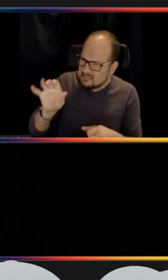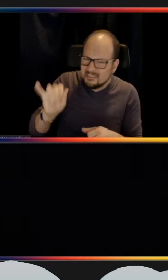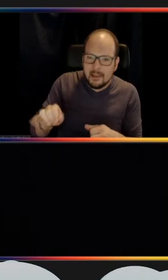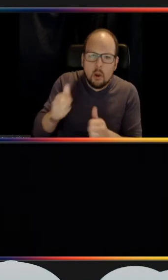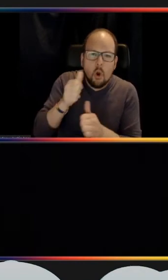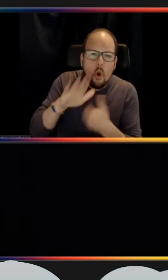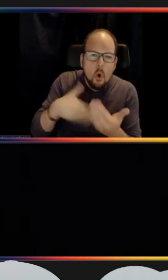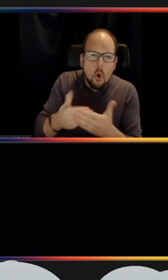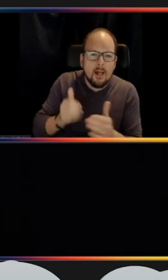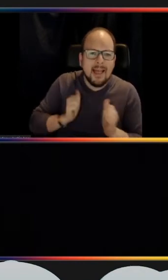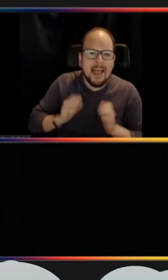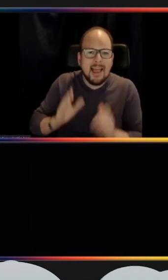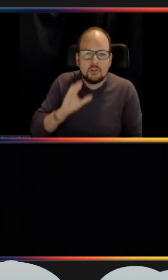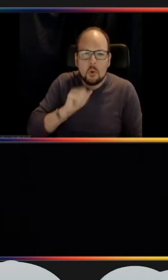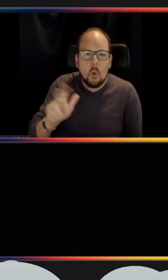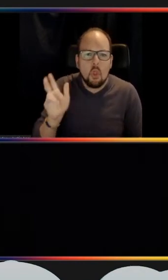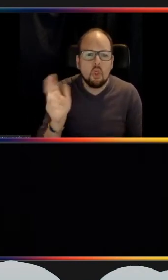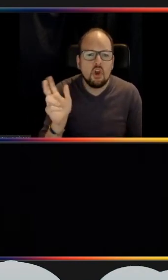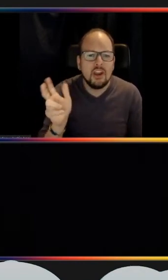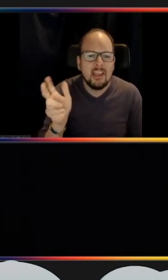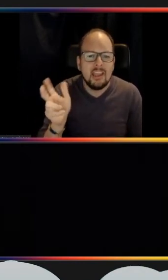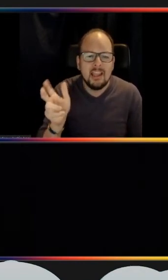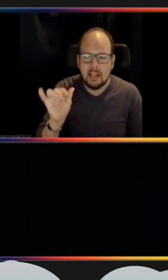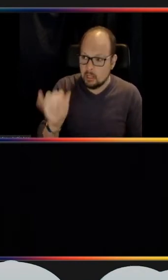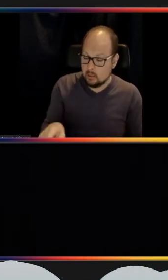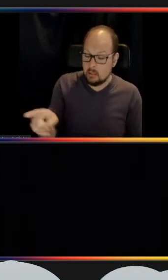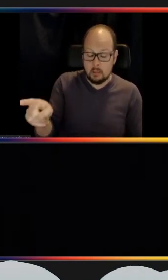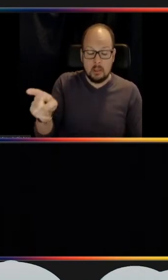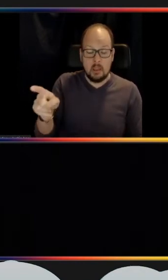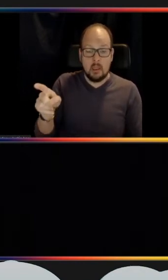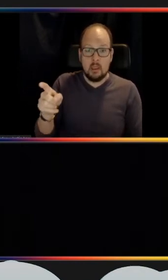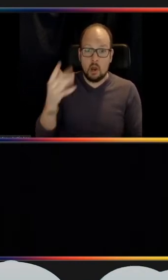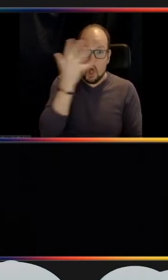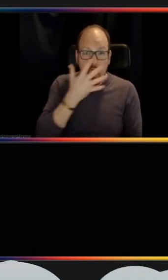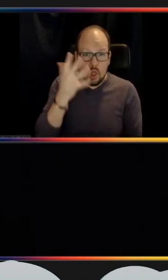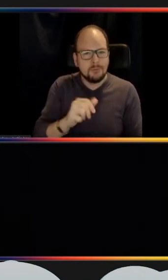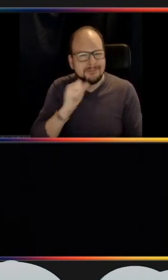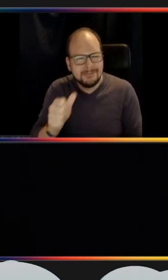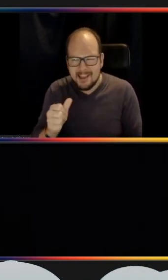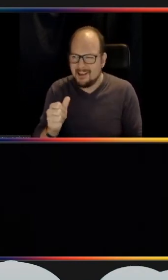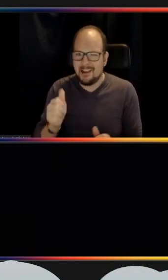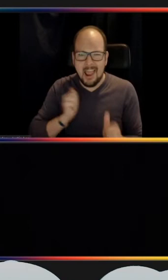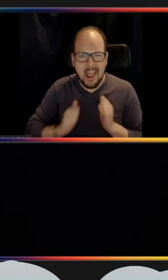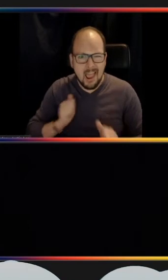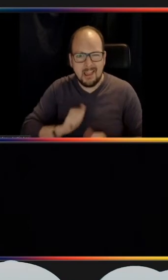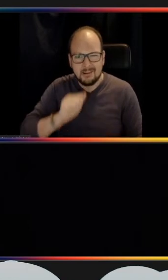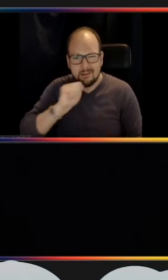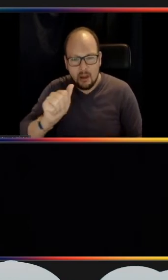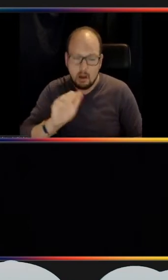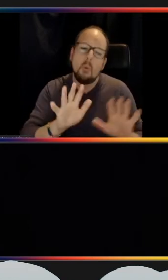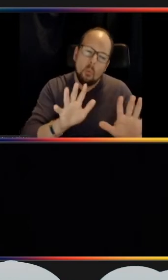No, and they don't act like that either. Most of them. I mean, I will say there's a certain breed of